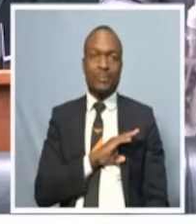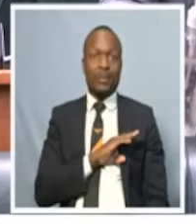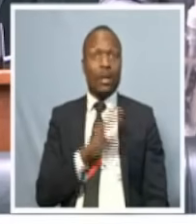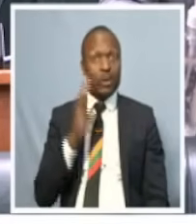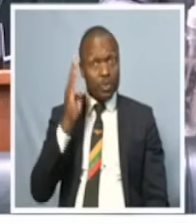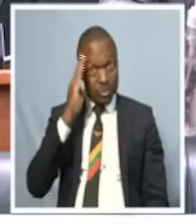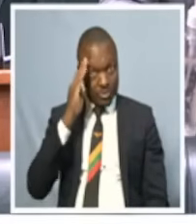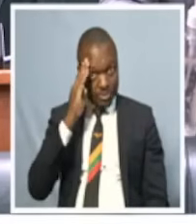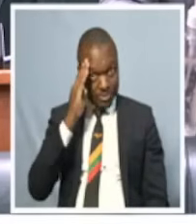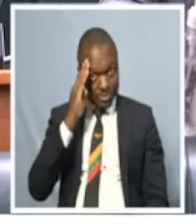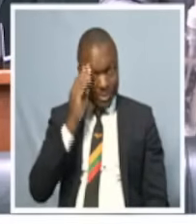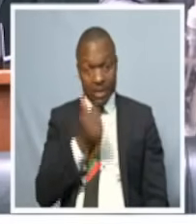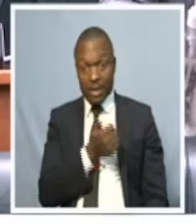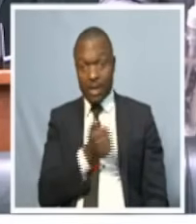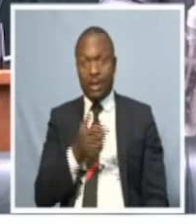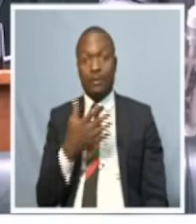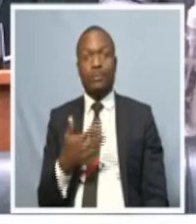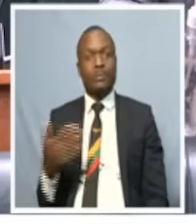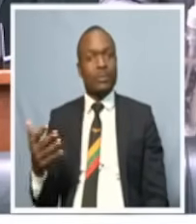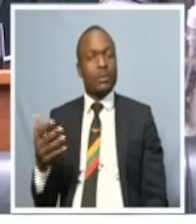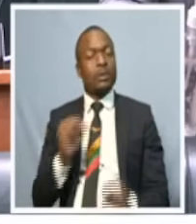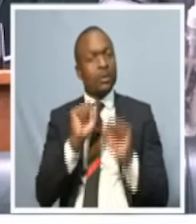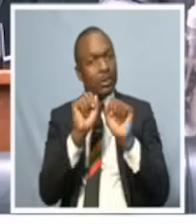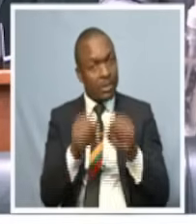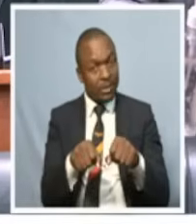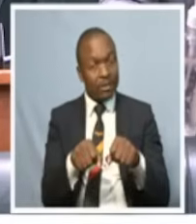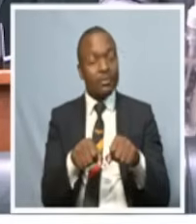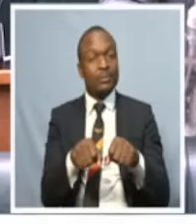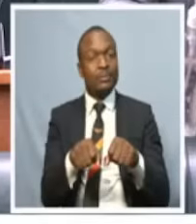and you know, certain things you may